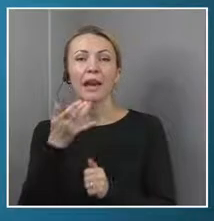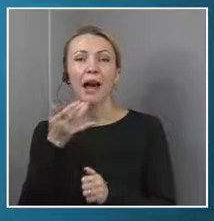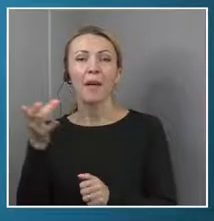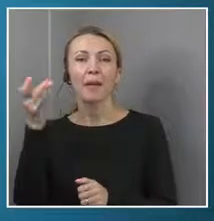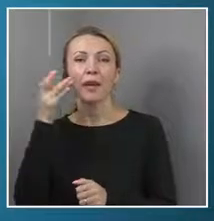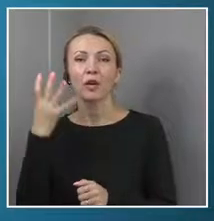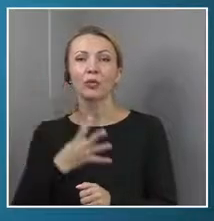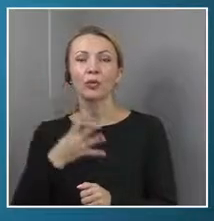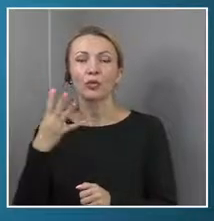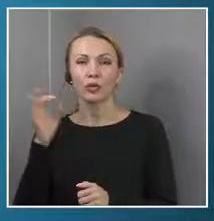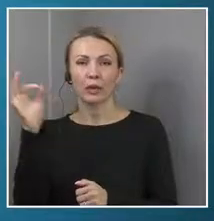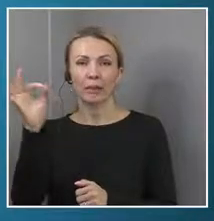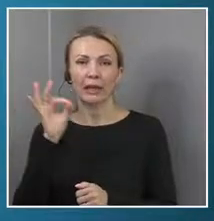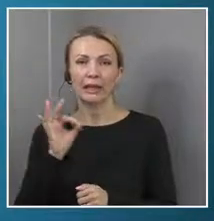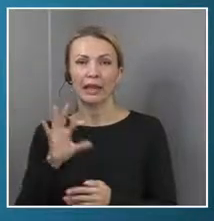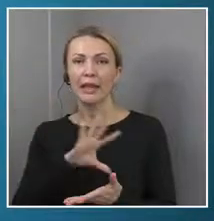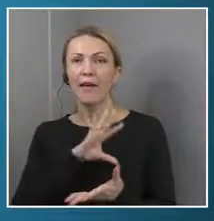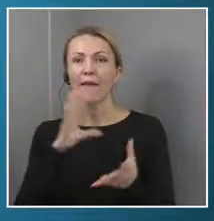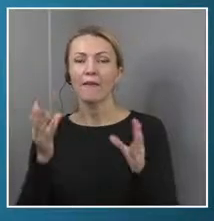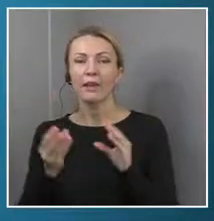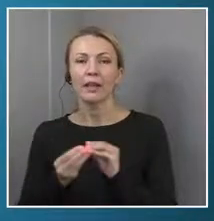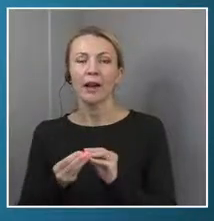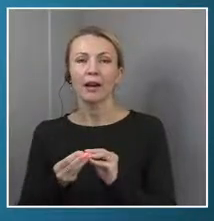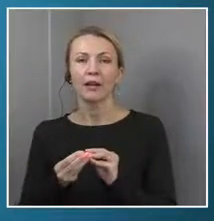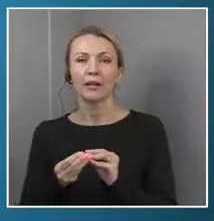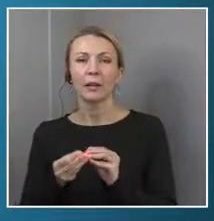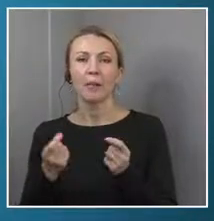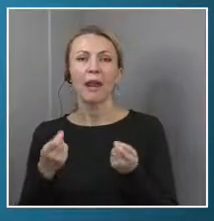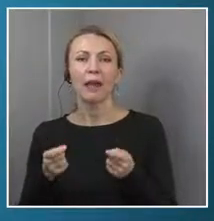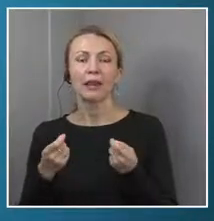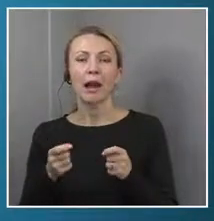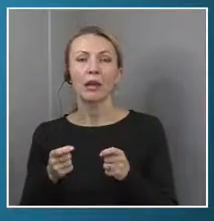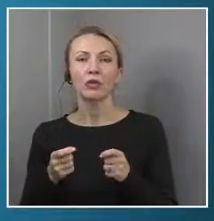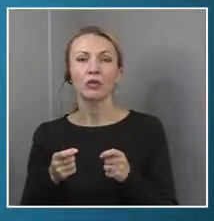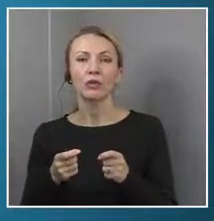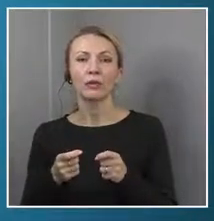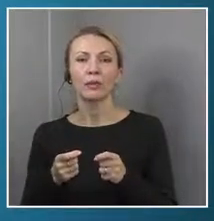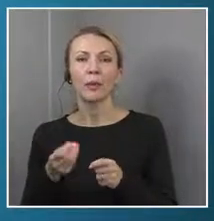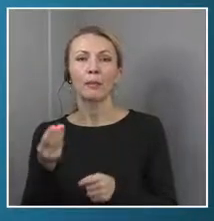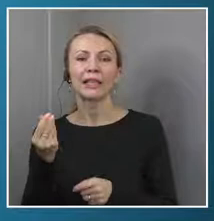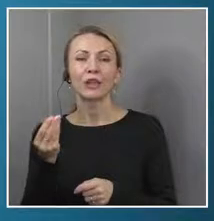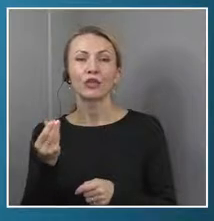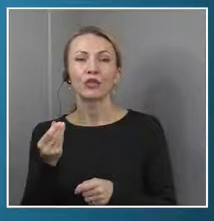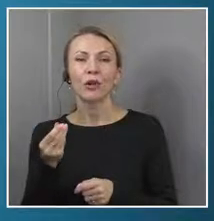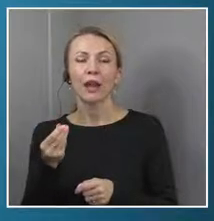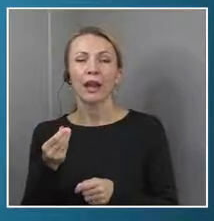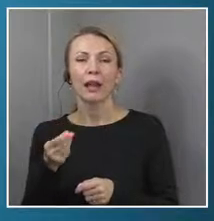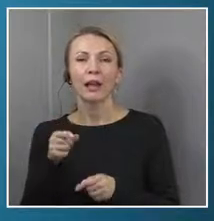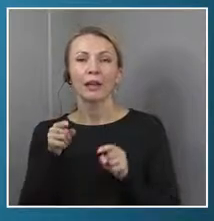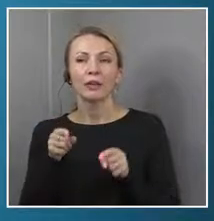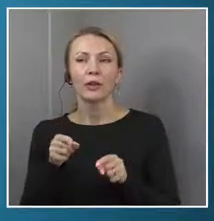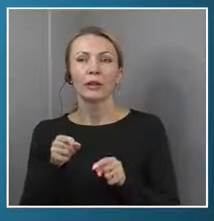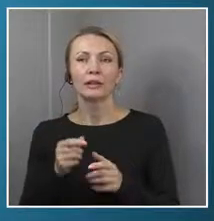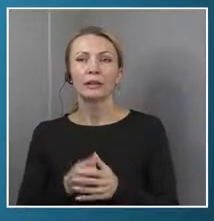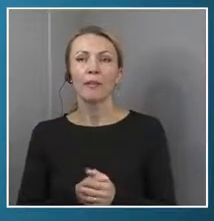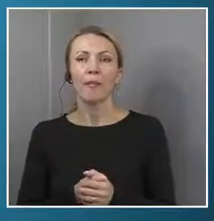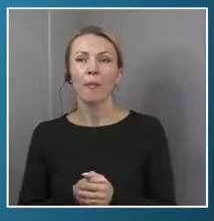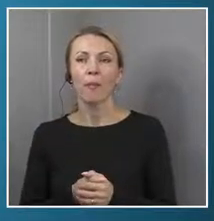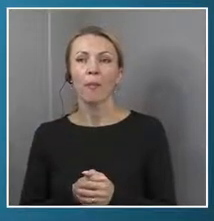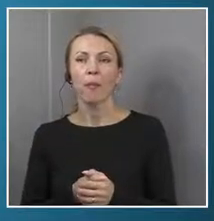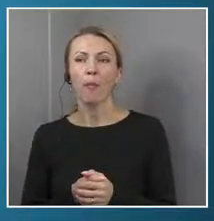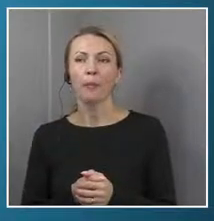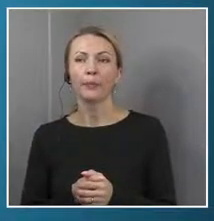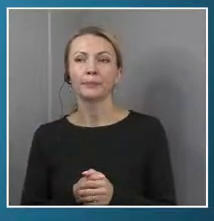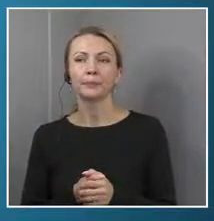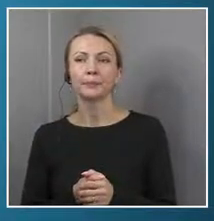items end up, but where transactions happen. The biggest market for transactions in terms of payments is the